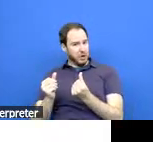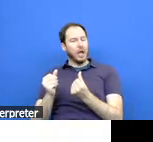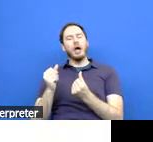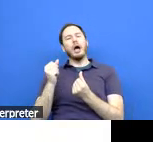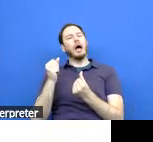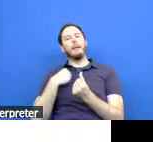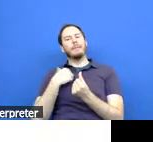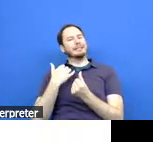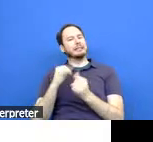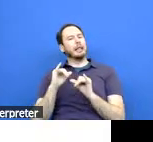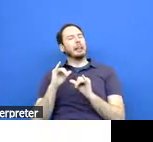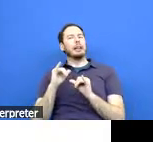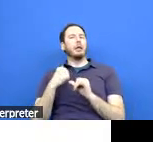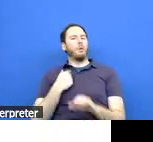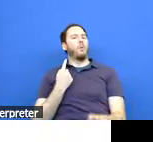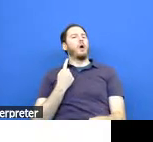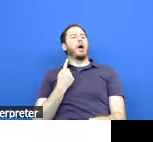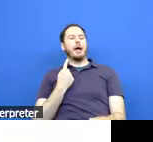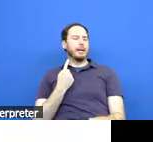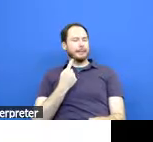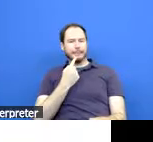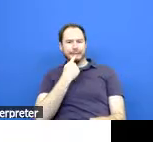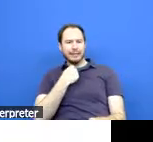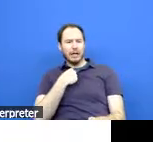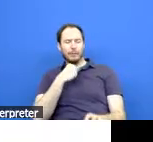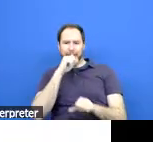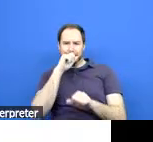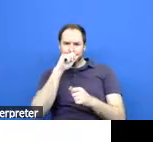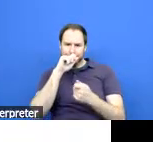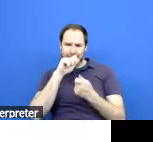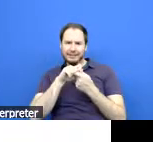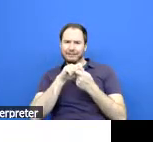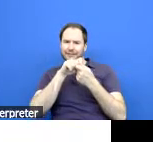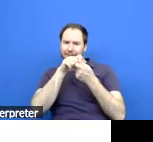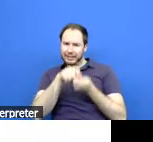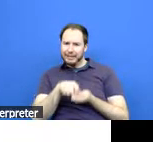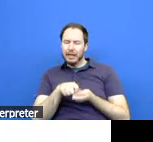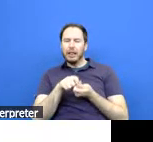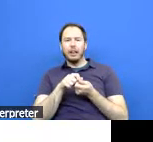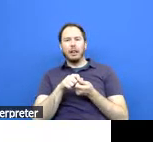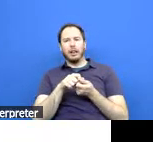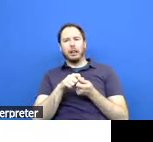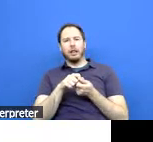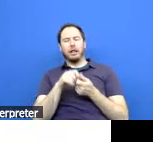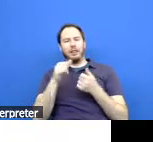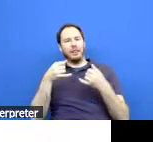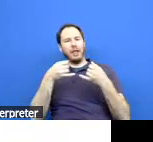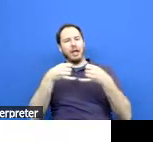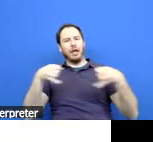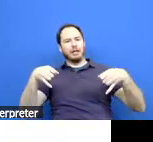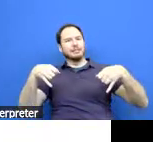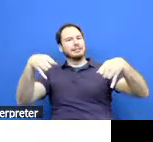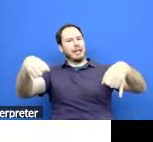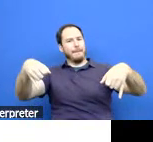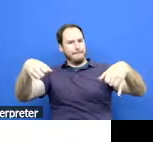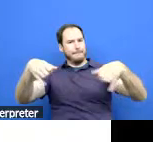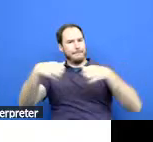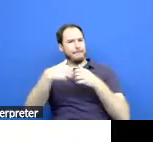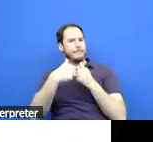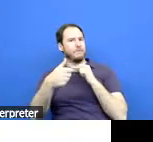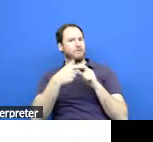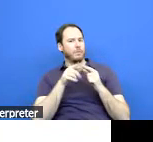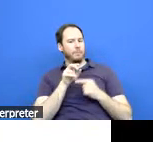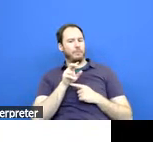looking for some concrete details about how far the setback is from Erie